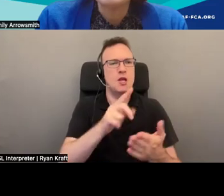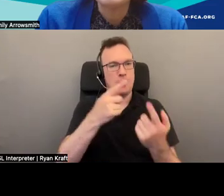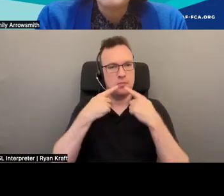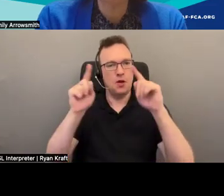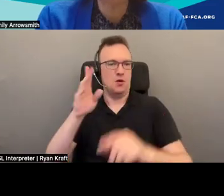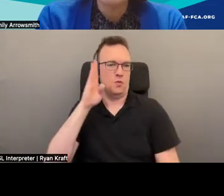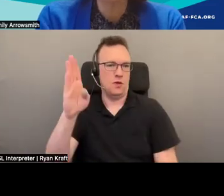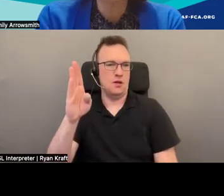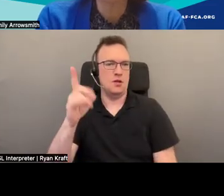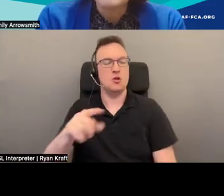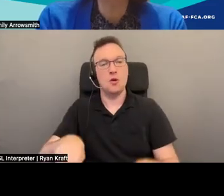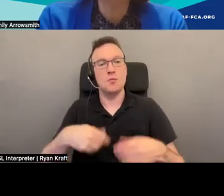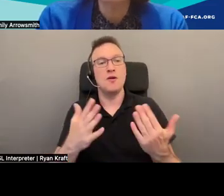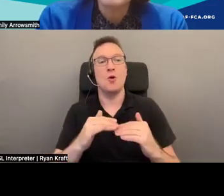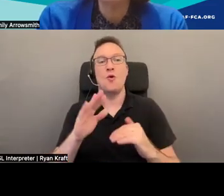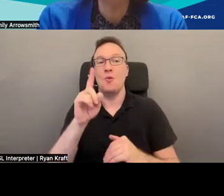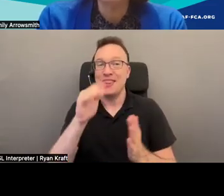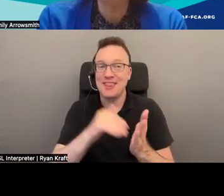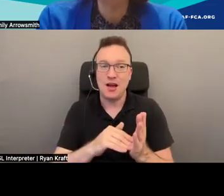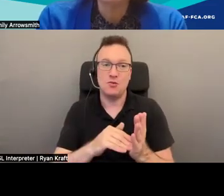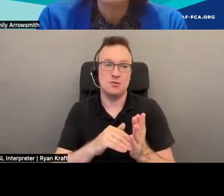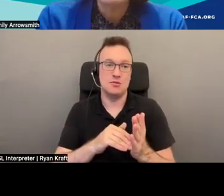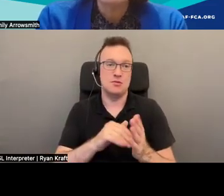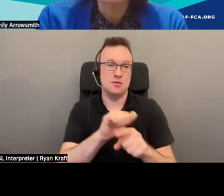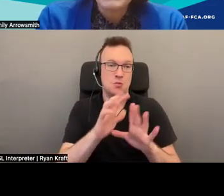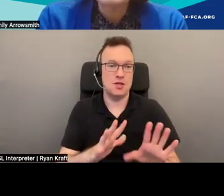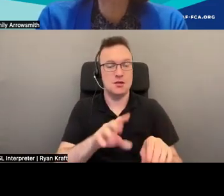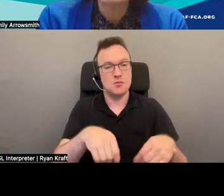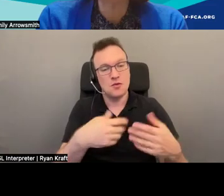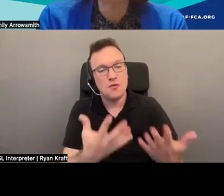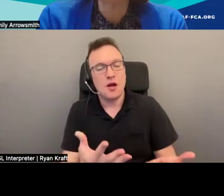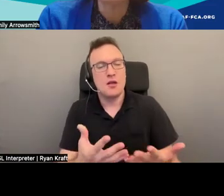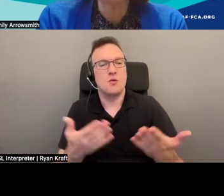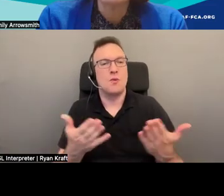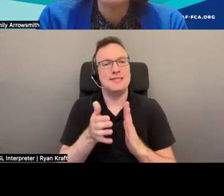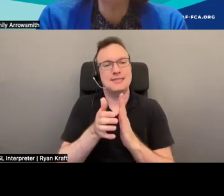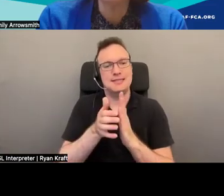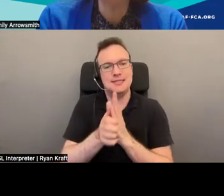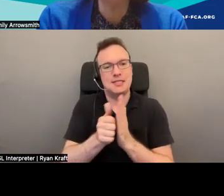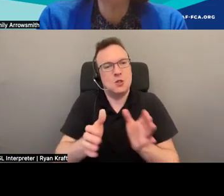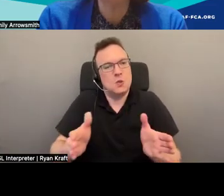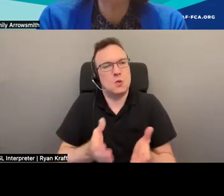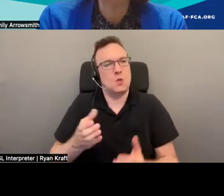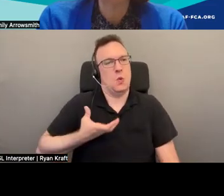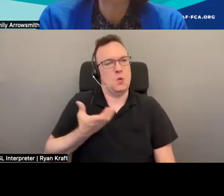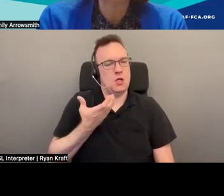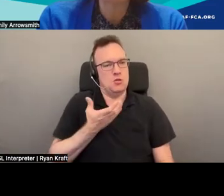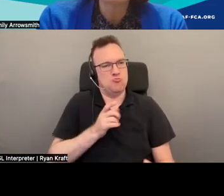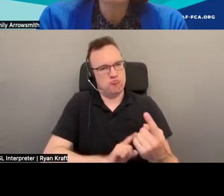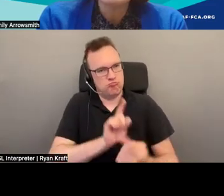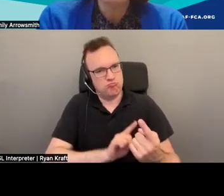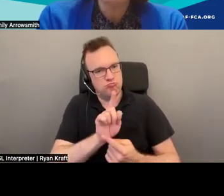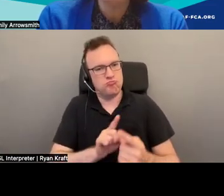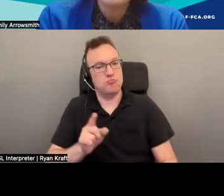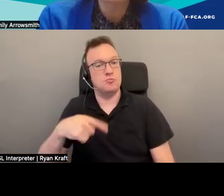we're providing over 1,000 apprentices with access to skill coaches who are